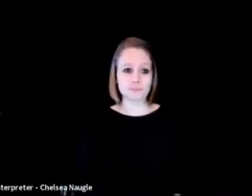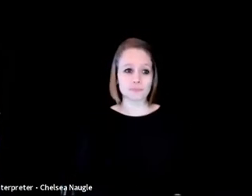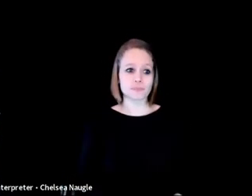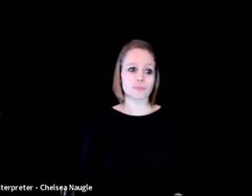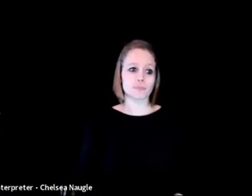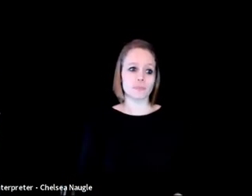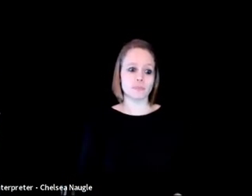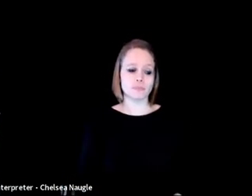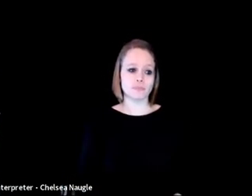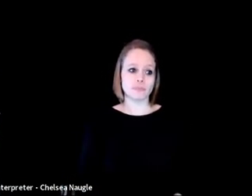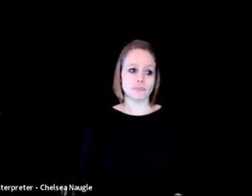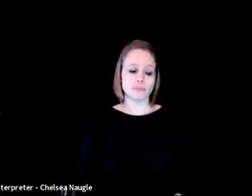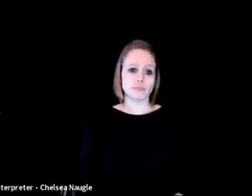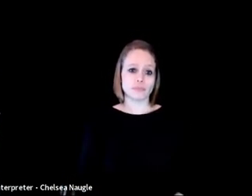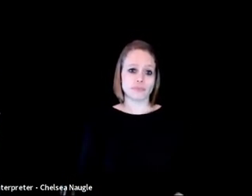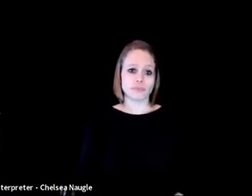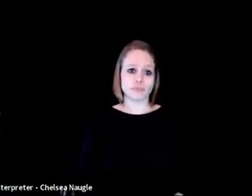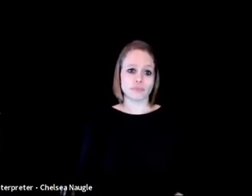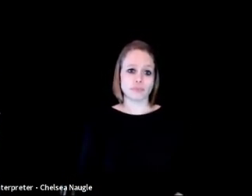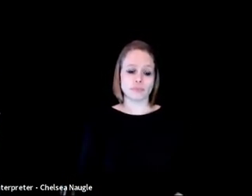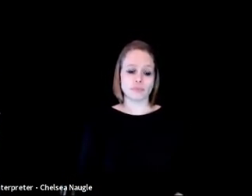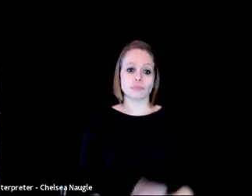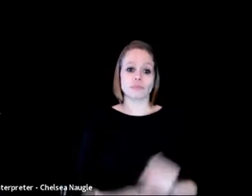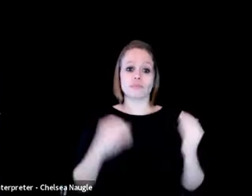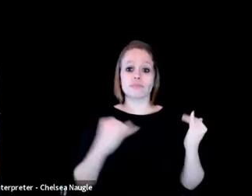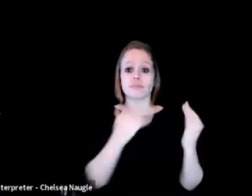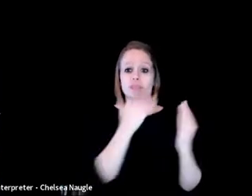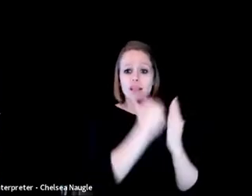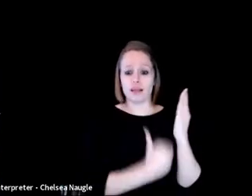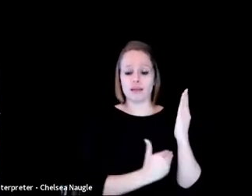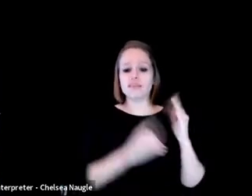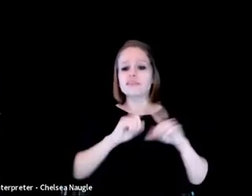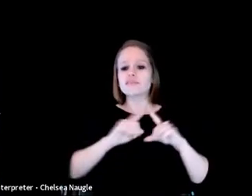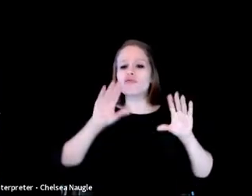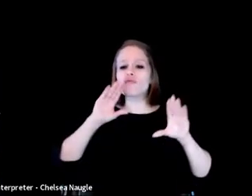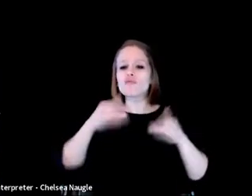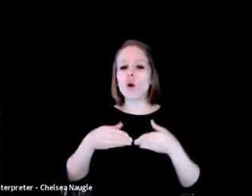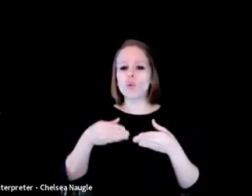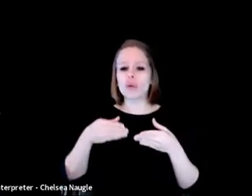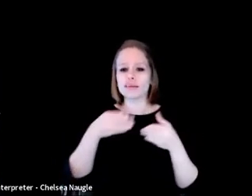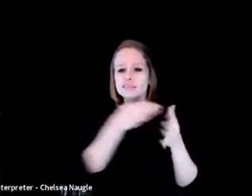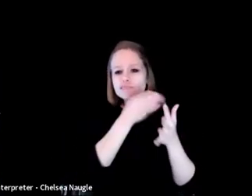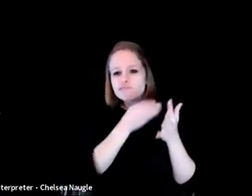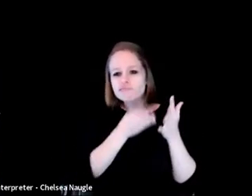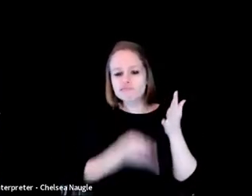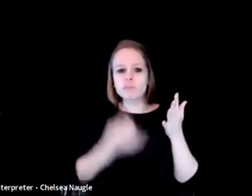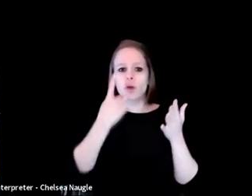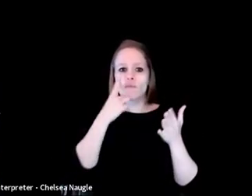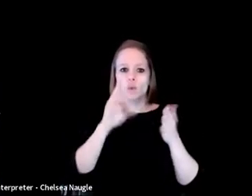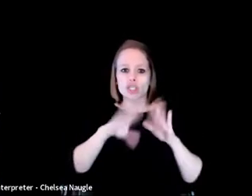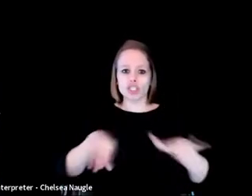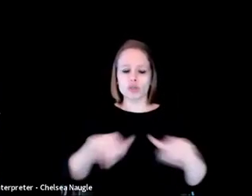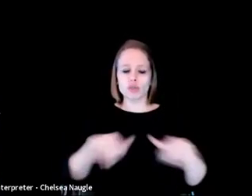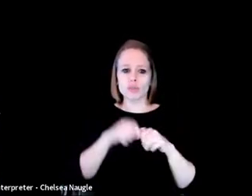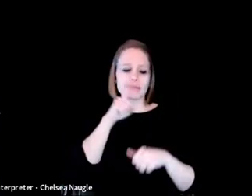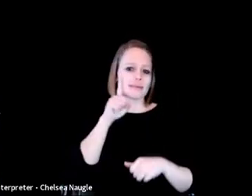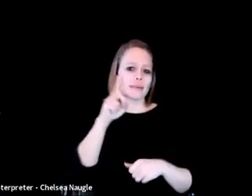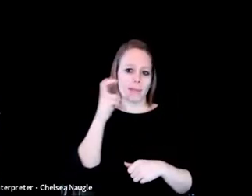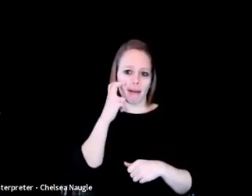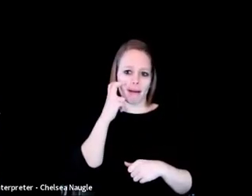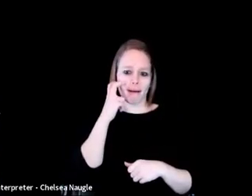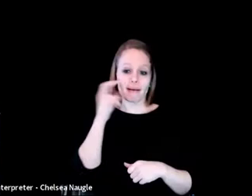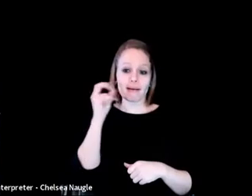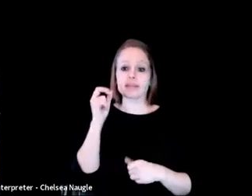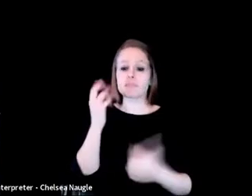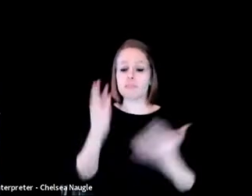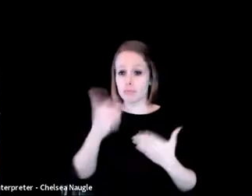Now, here is a list of focus areas for children and youth who are deafblind that many of you, if you're in the field, are